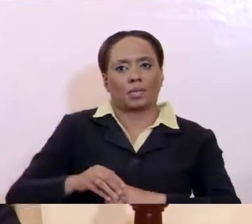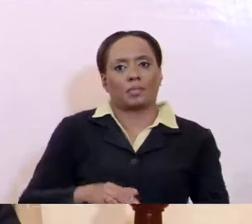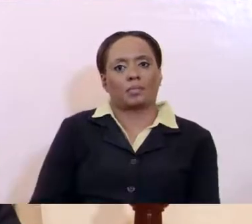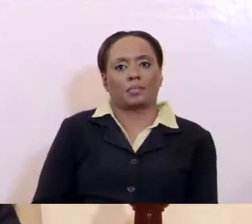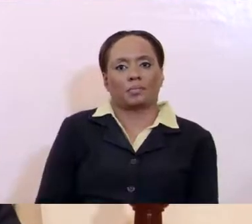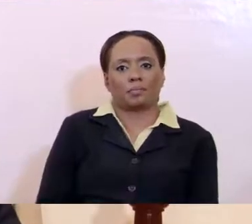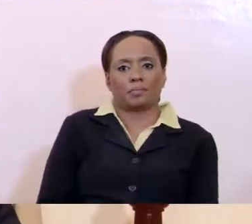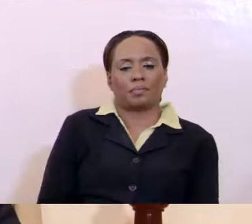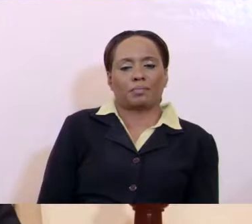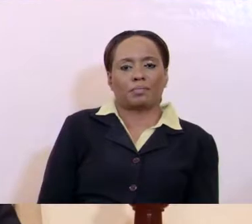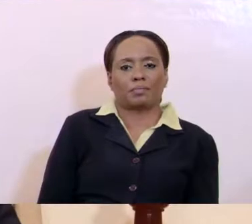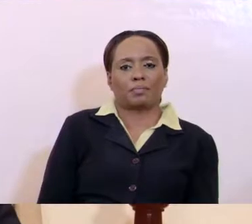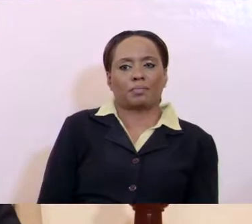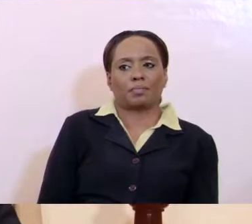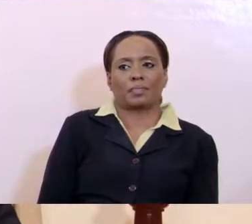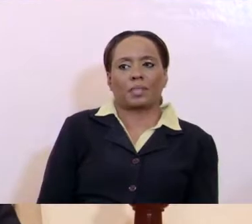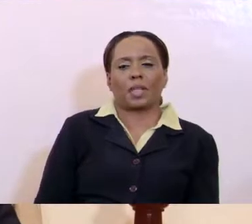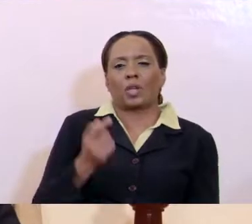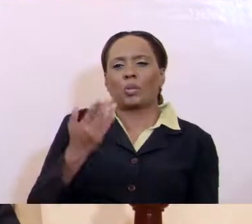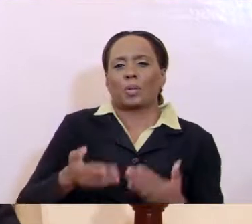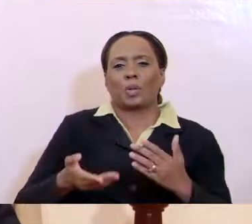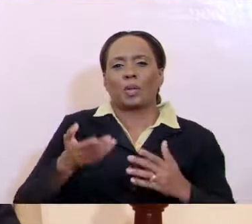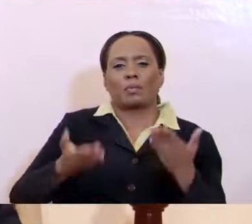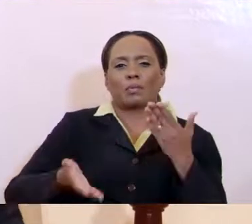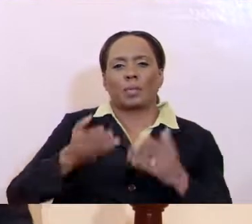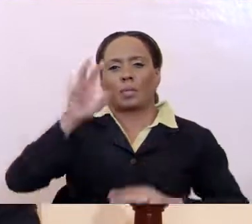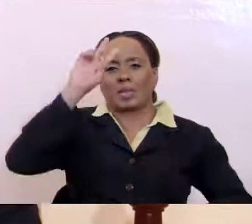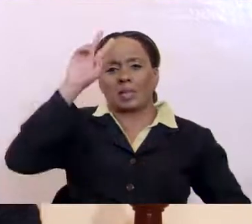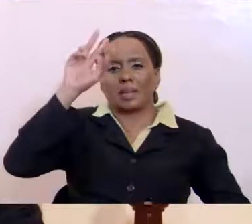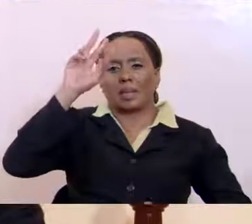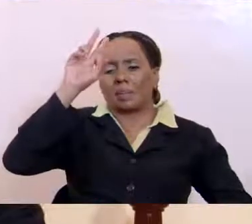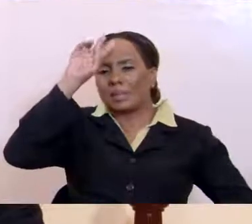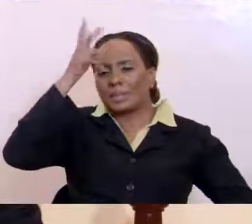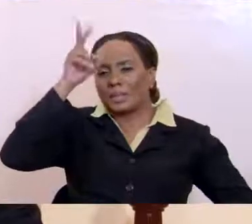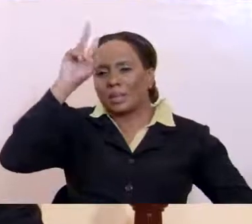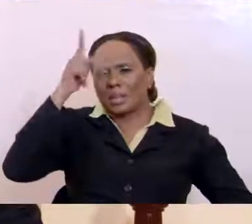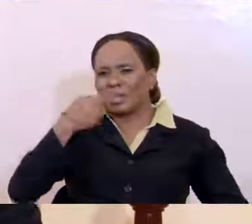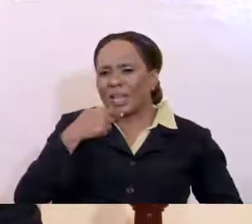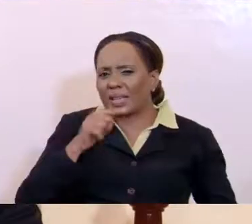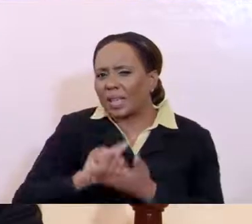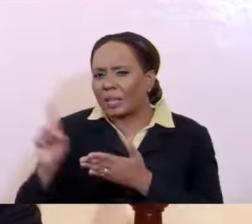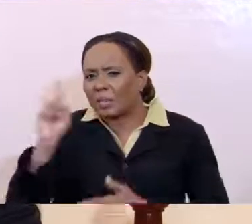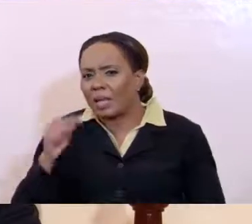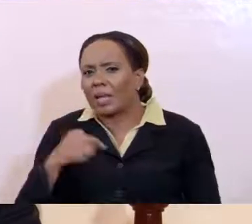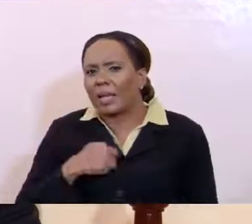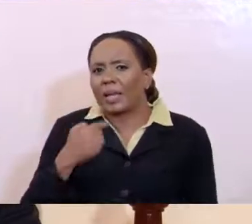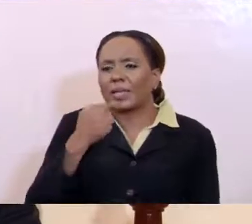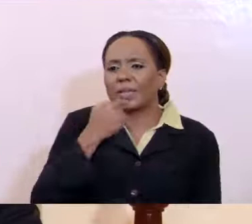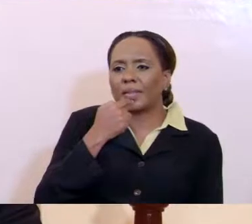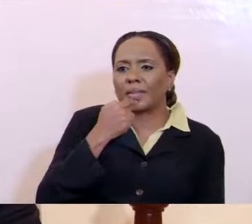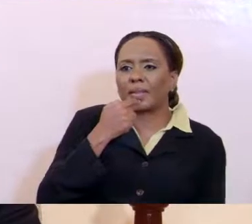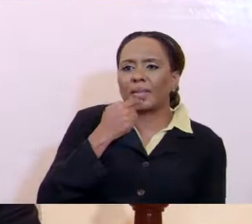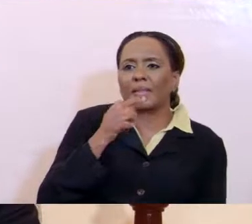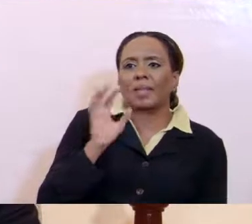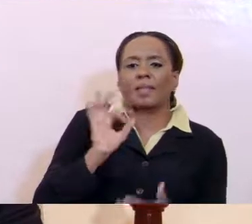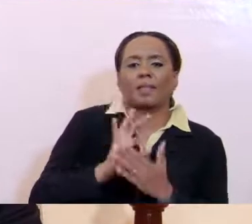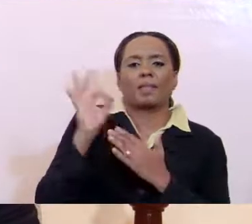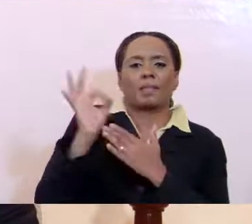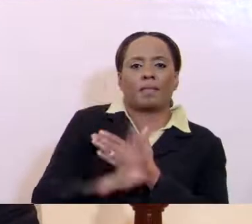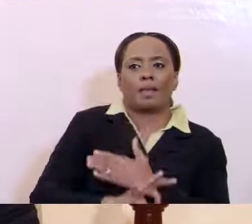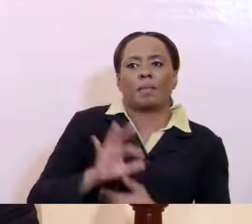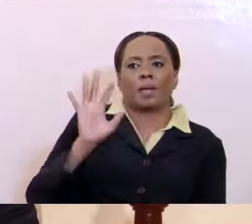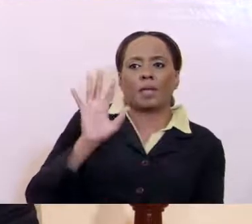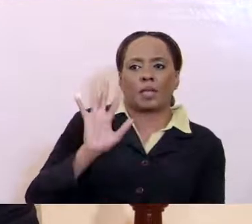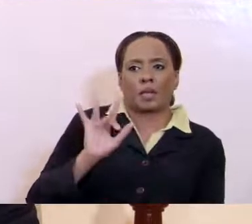have misunderstood something I said. I didn't say last week, if that's what I heard you say. I said for the 25th. We simply worked out